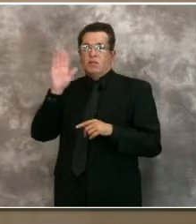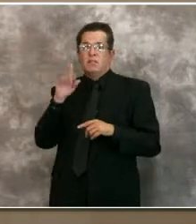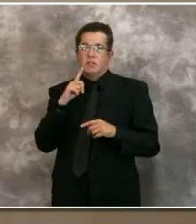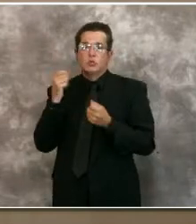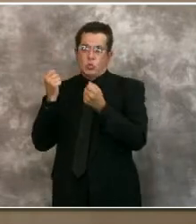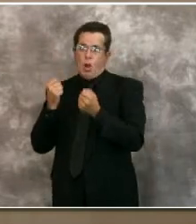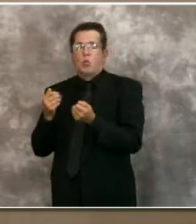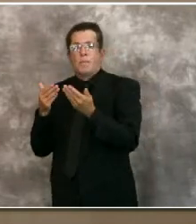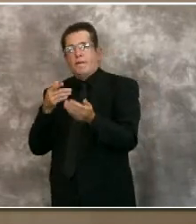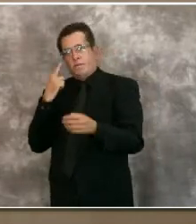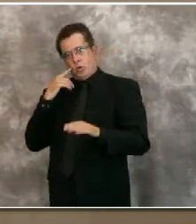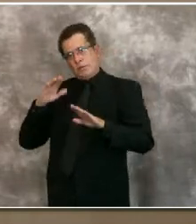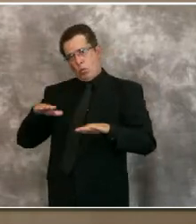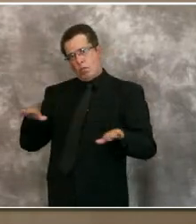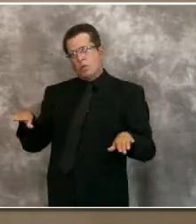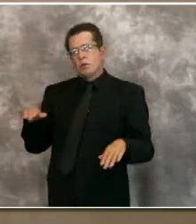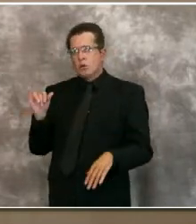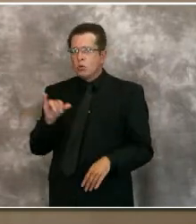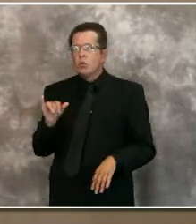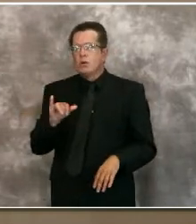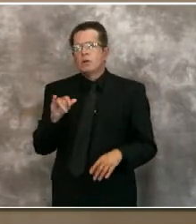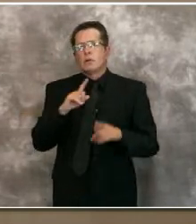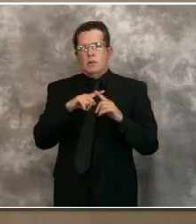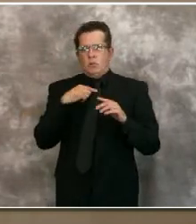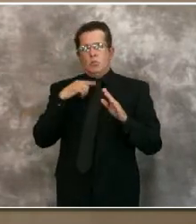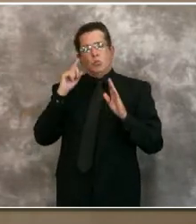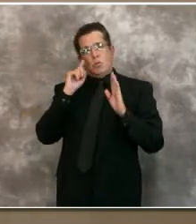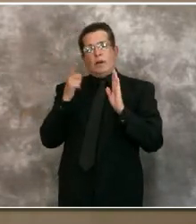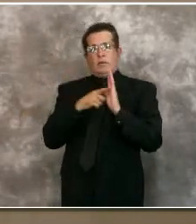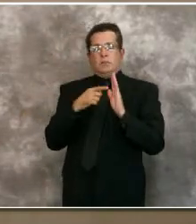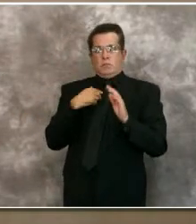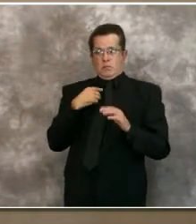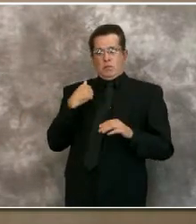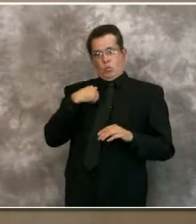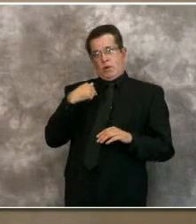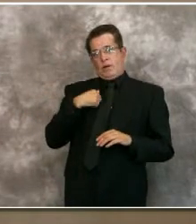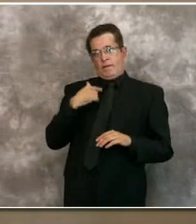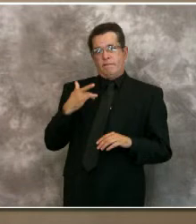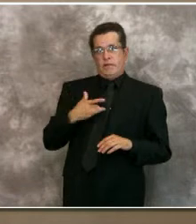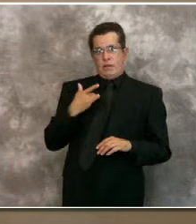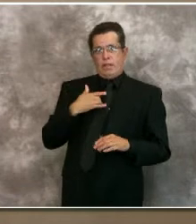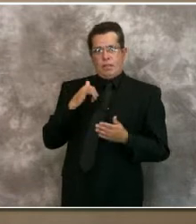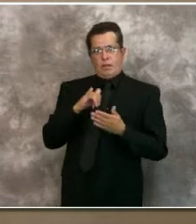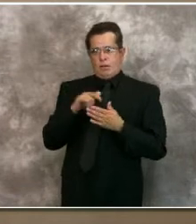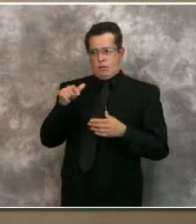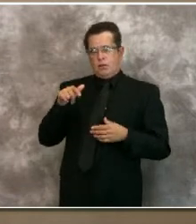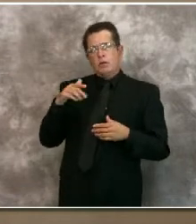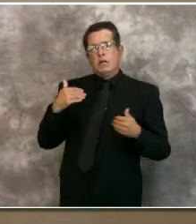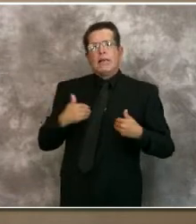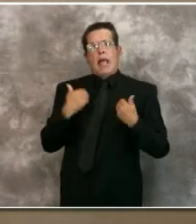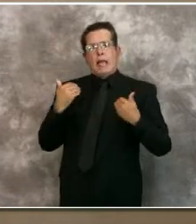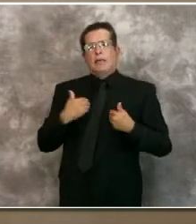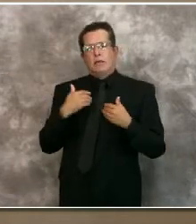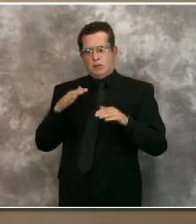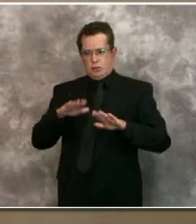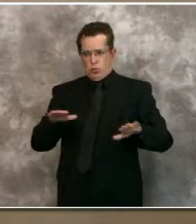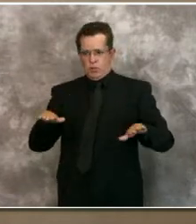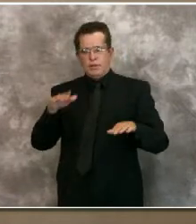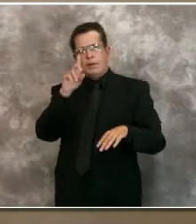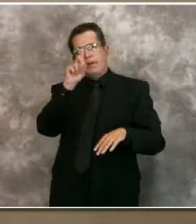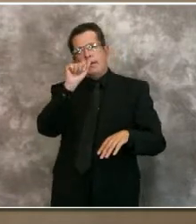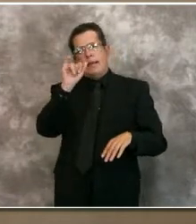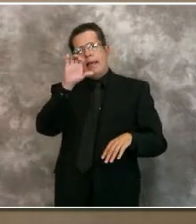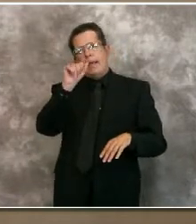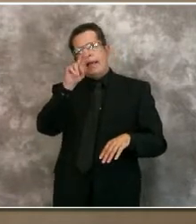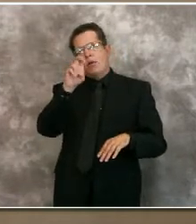And we also recognize the fact that young students, and particularly in daycare, it